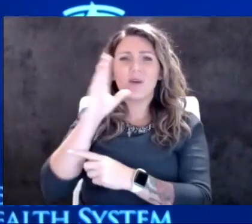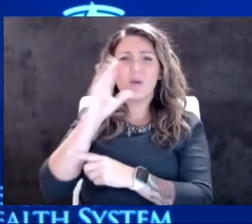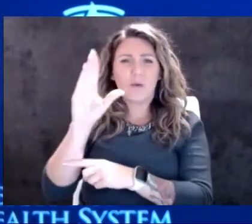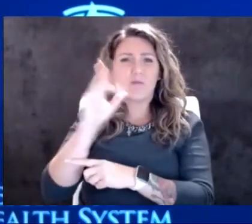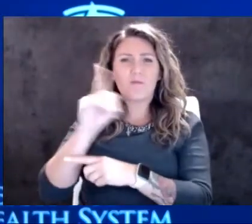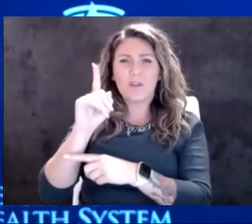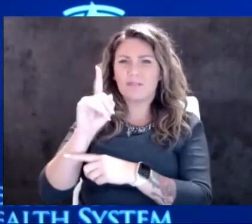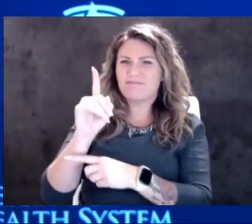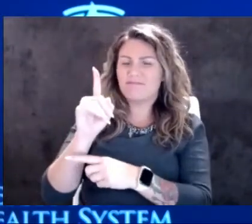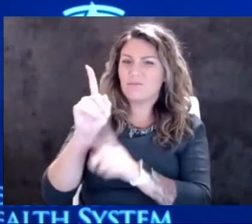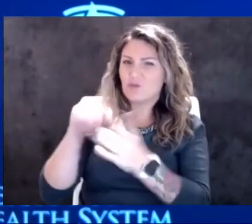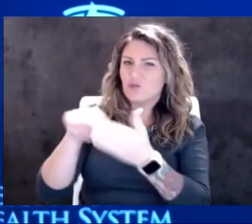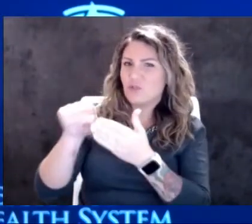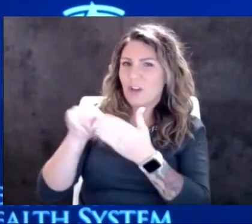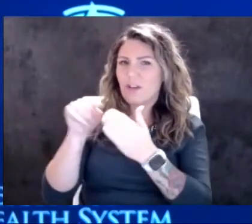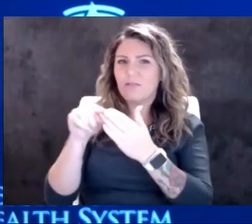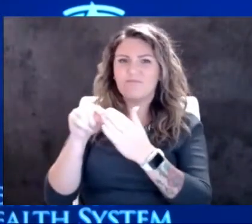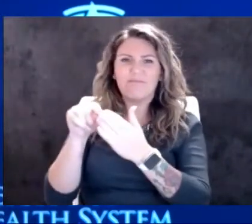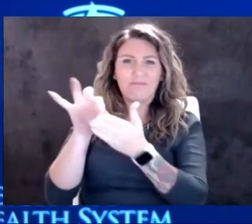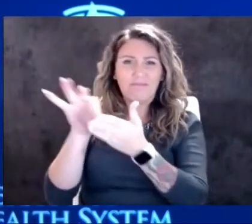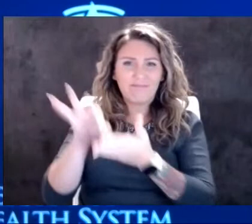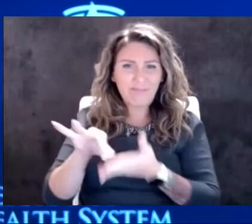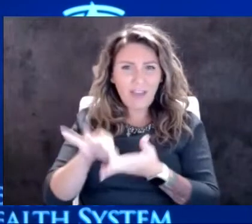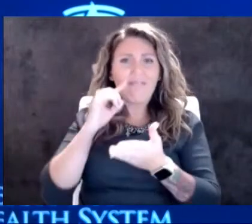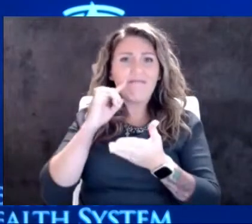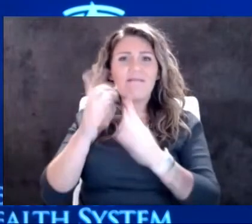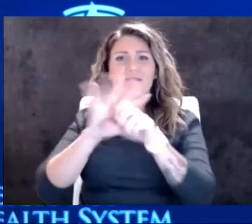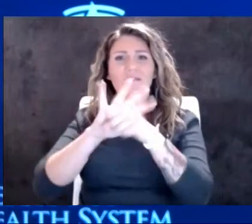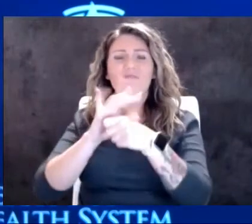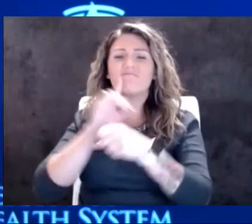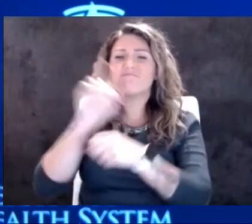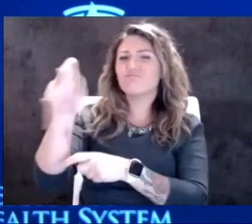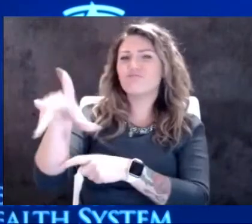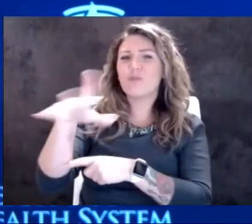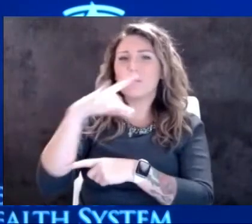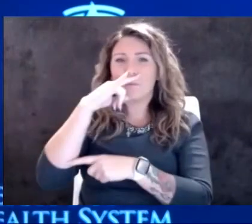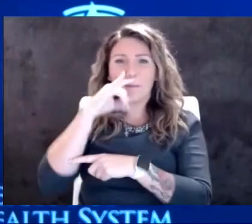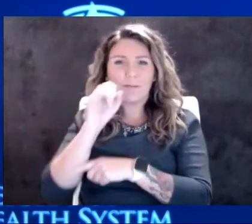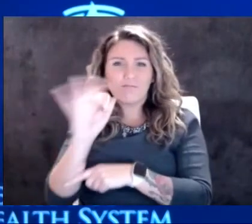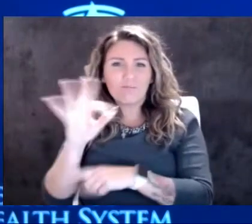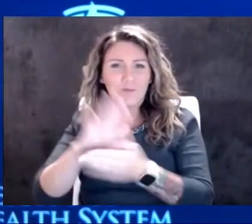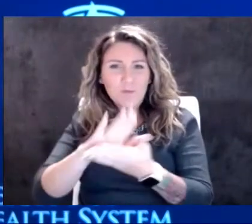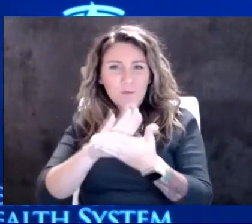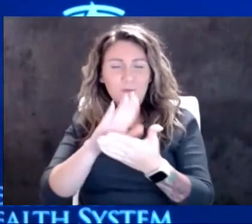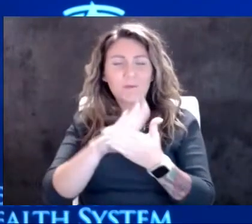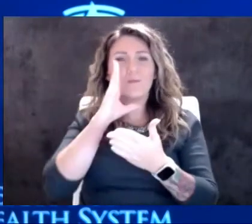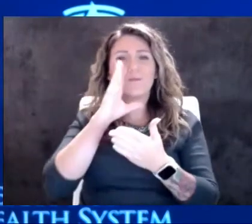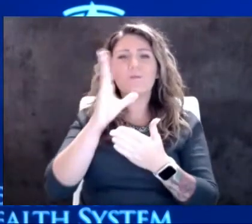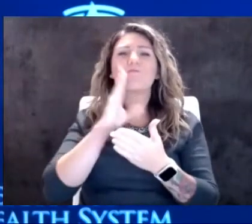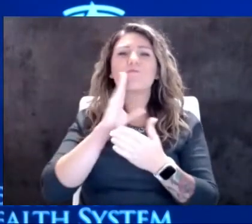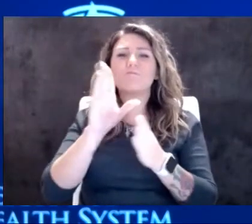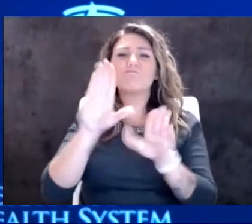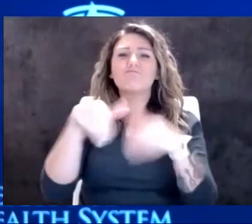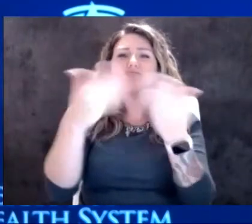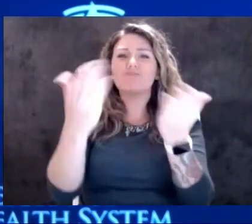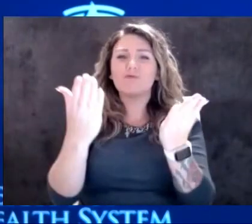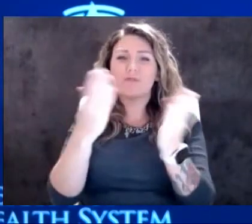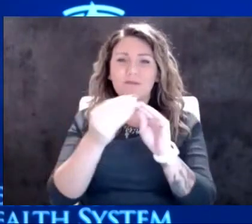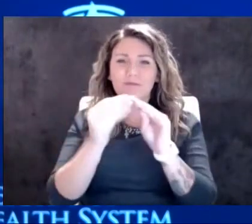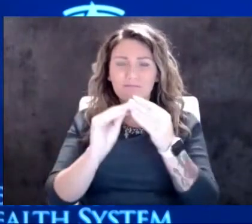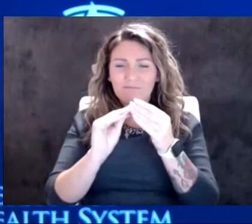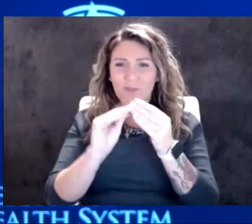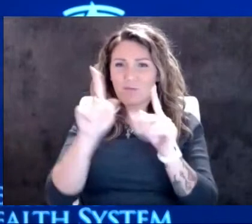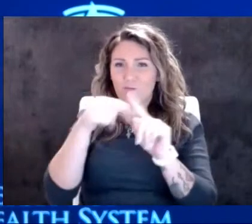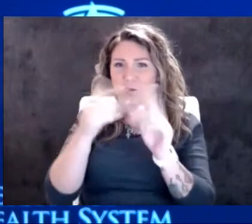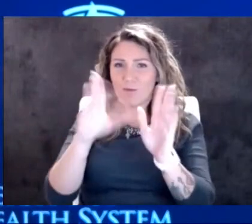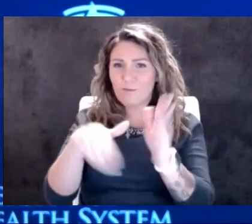back into the studio. He's dropping his kids off at school. What a good guy. And he's going to give us the numbers when he arrives. And when he and I